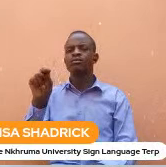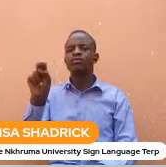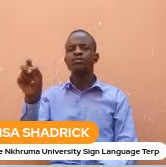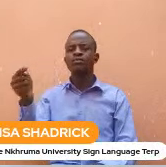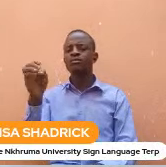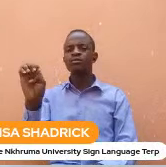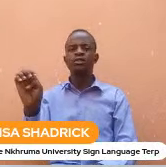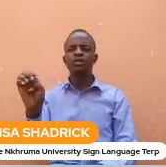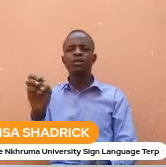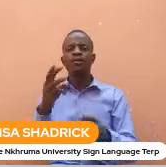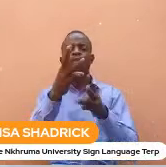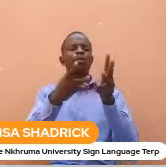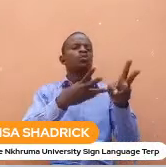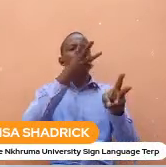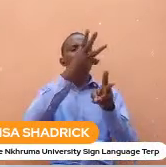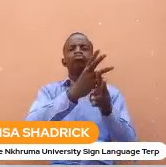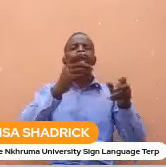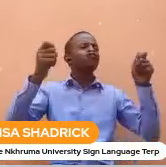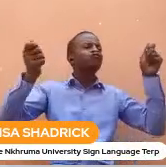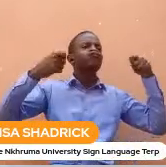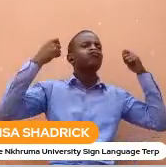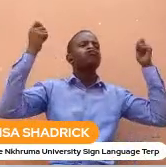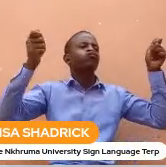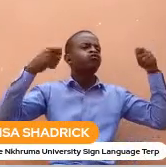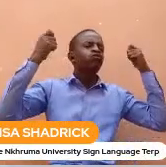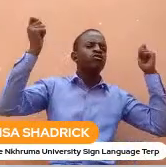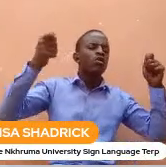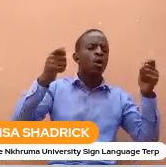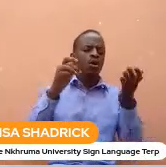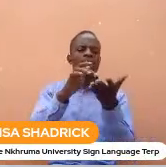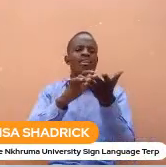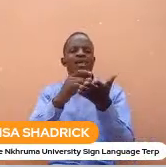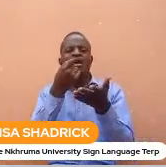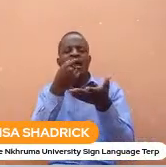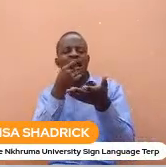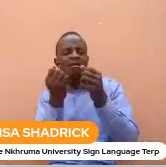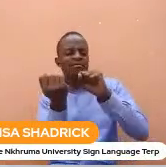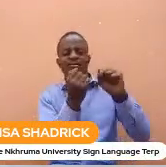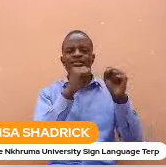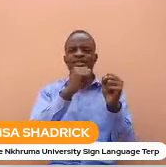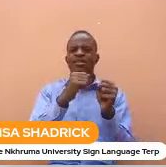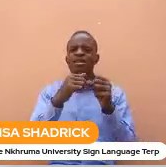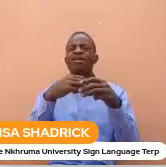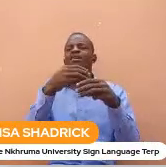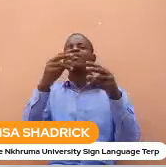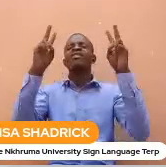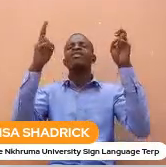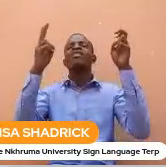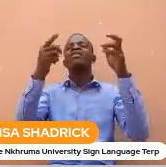mean to you in particular, and the adolescents and the young people that you serve?